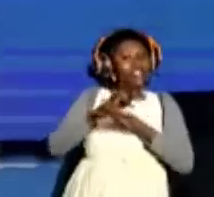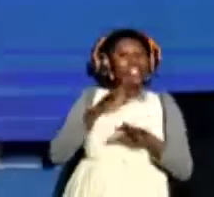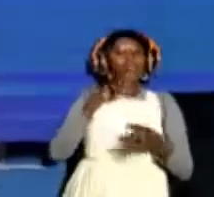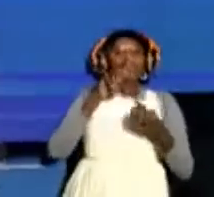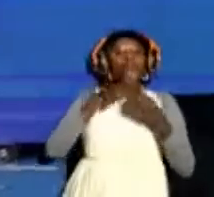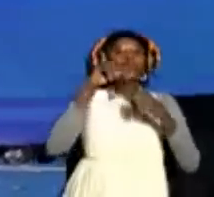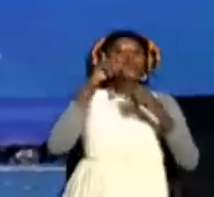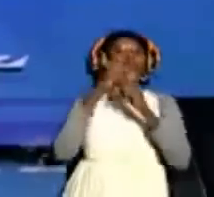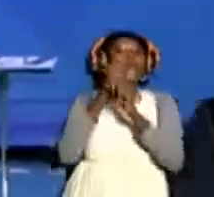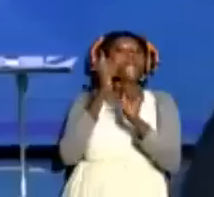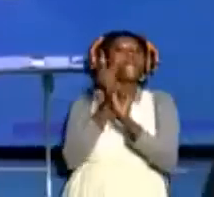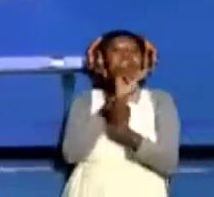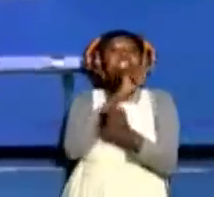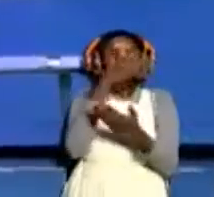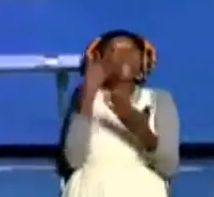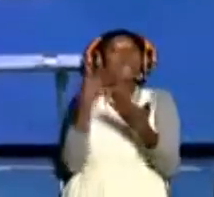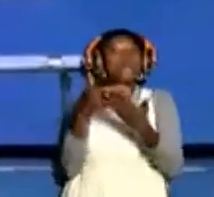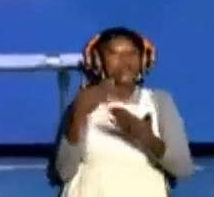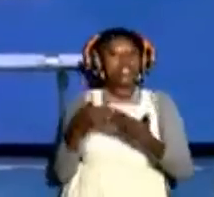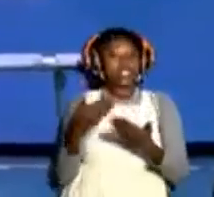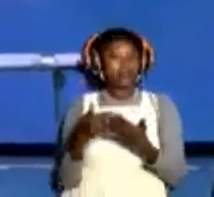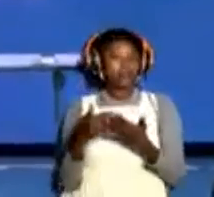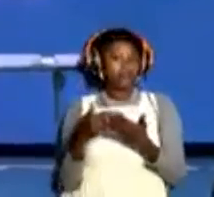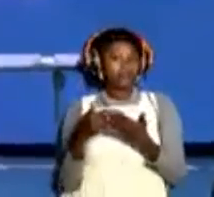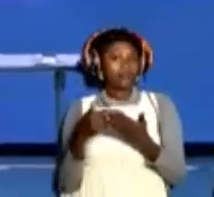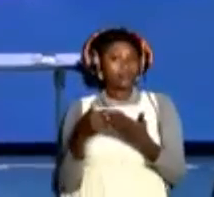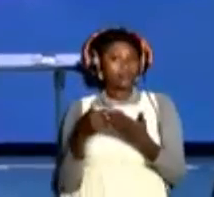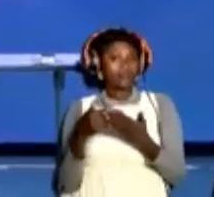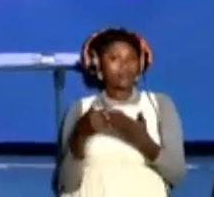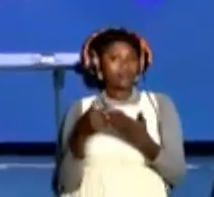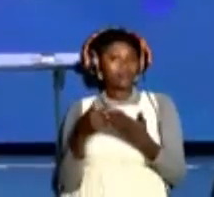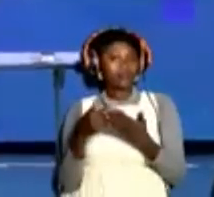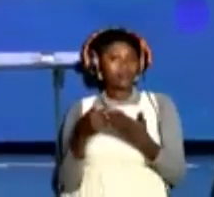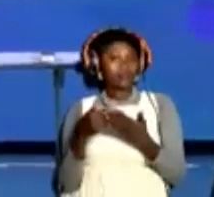to make a good living out of it.